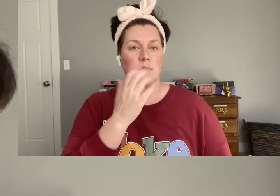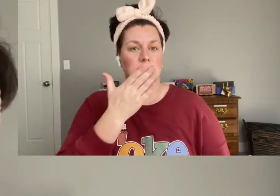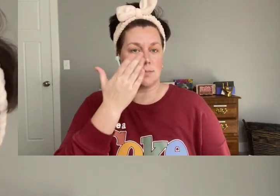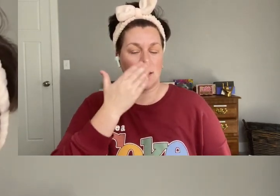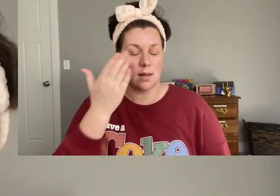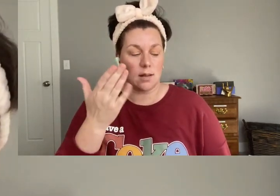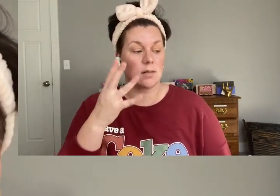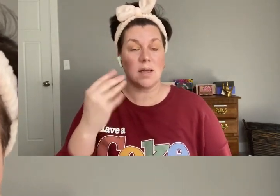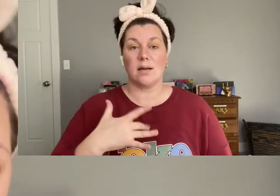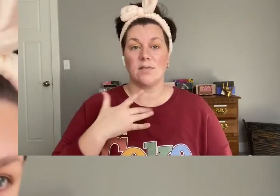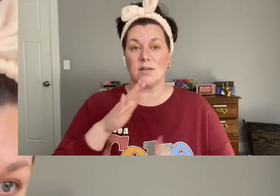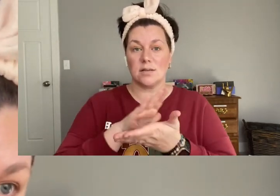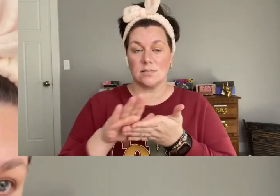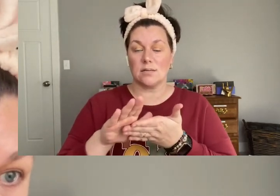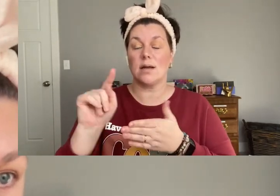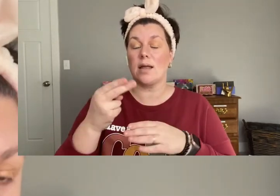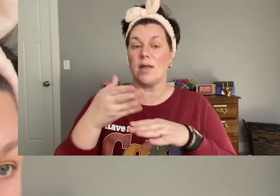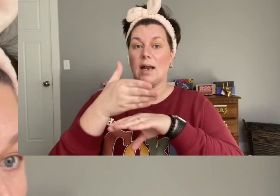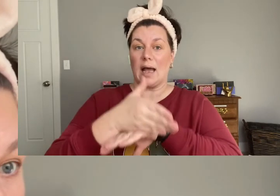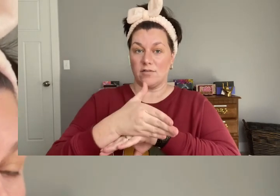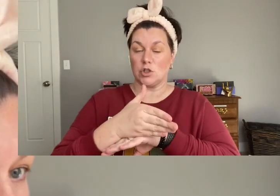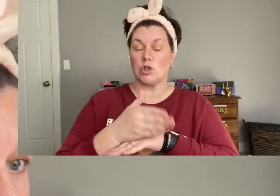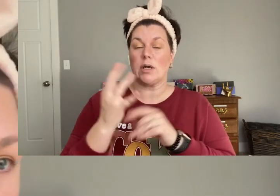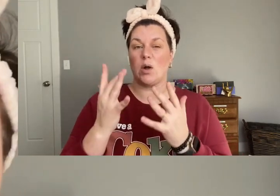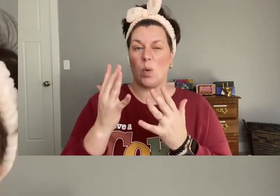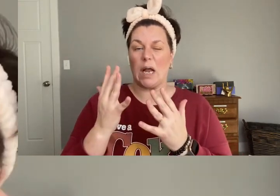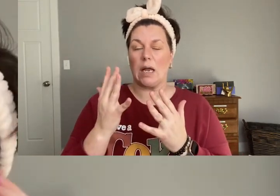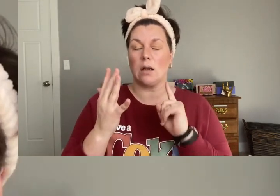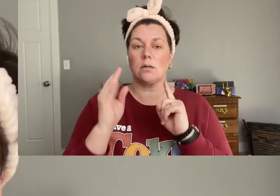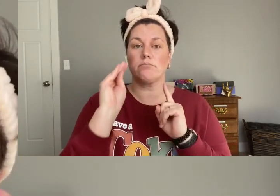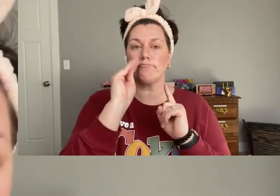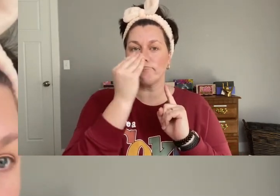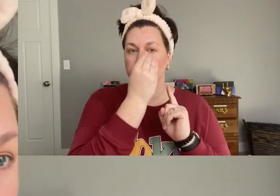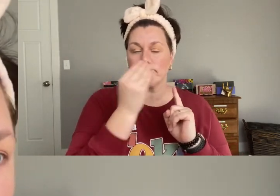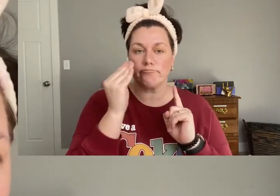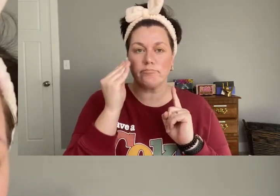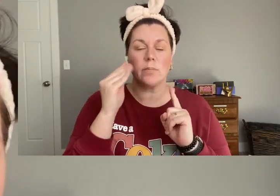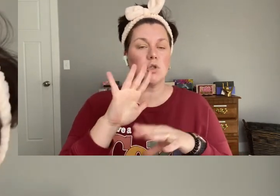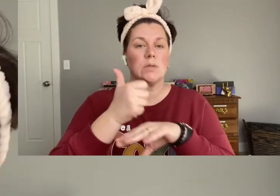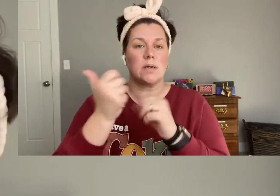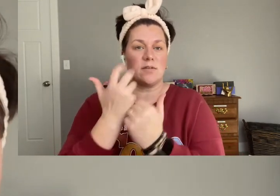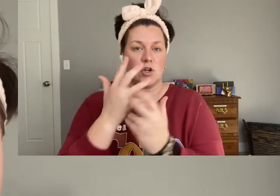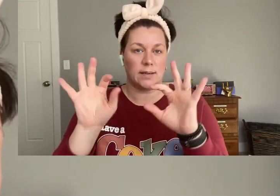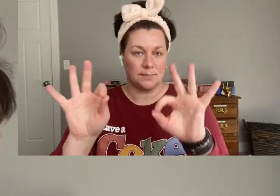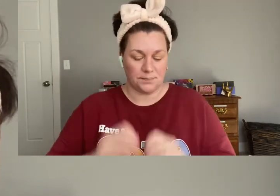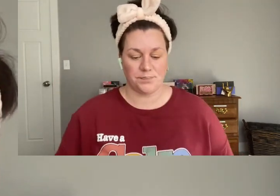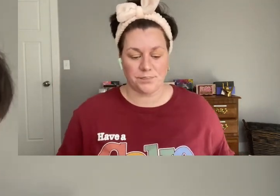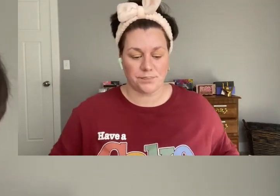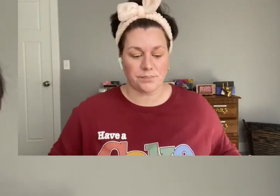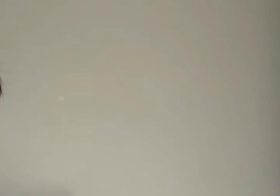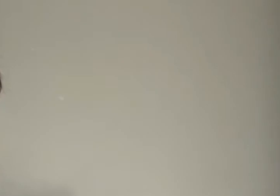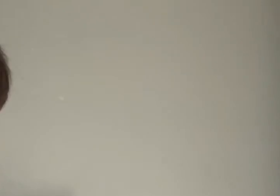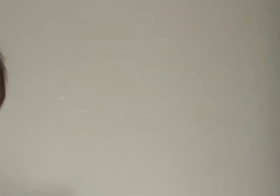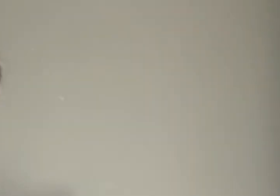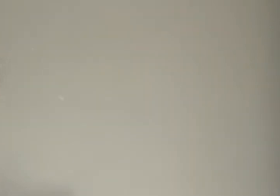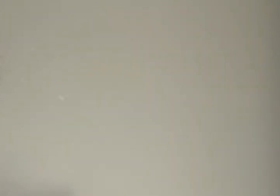And then I just kind of go over a few of the areas just to make sure that everything is